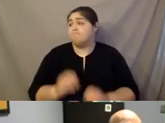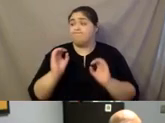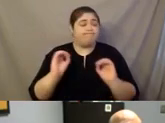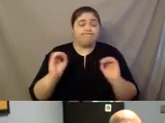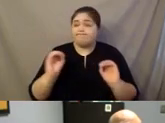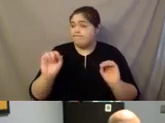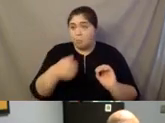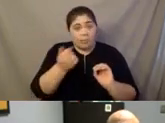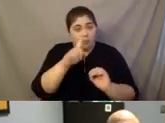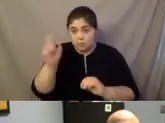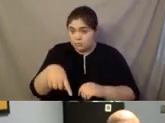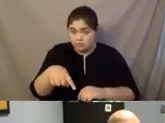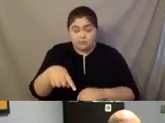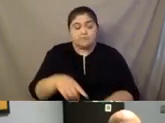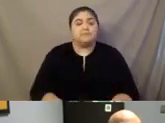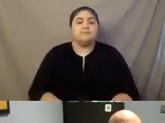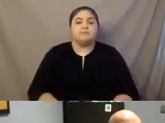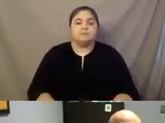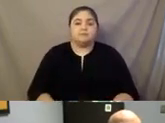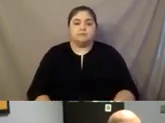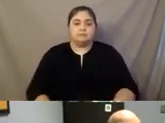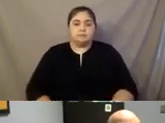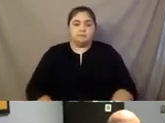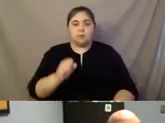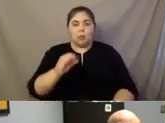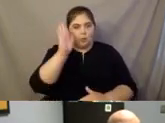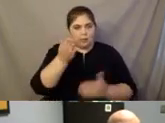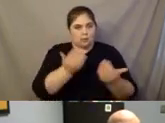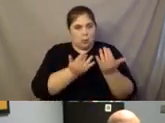questions, so just going to give it a minute,